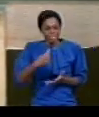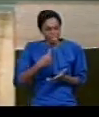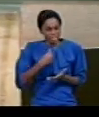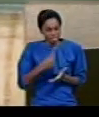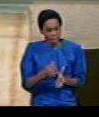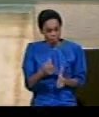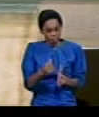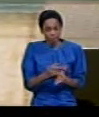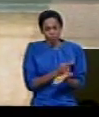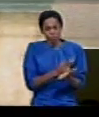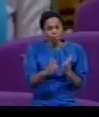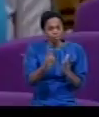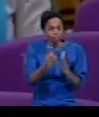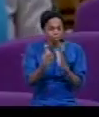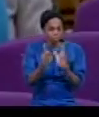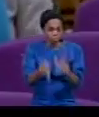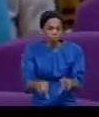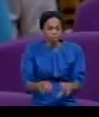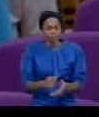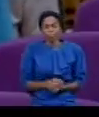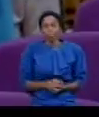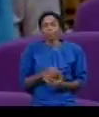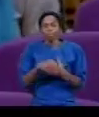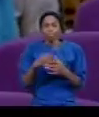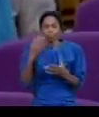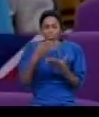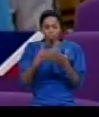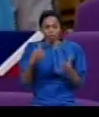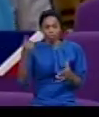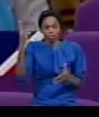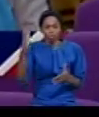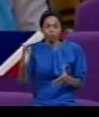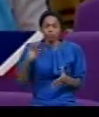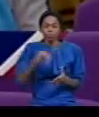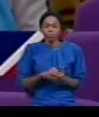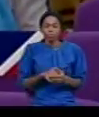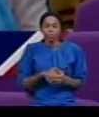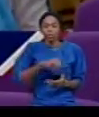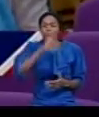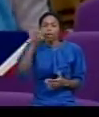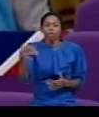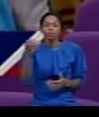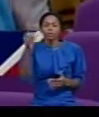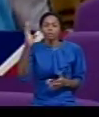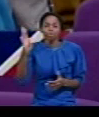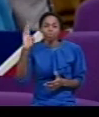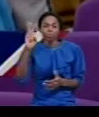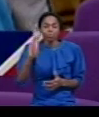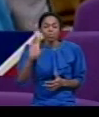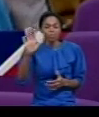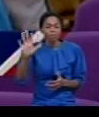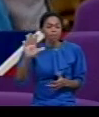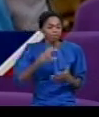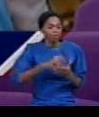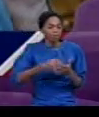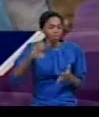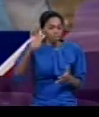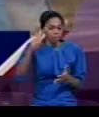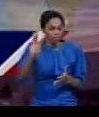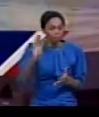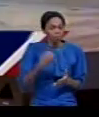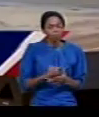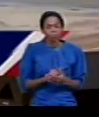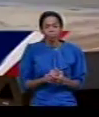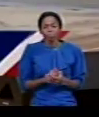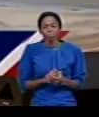sight of God. Job chapter 25. We're looking at verse 4. In Job chapter